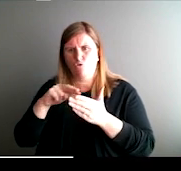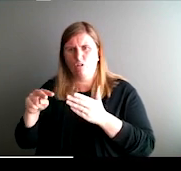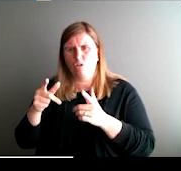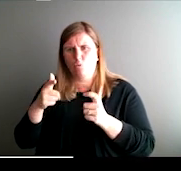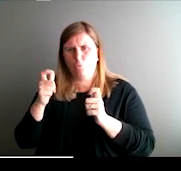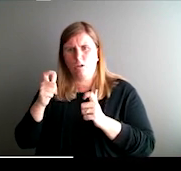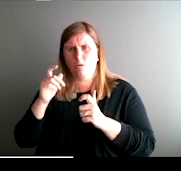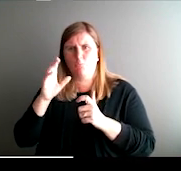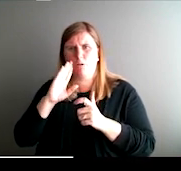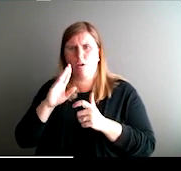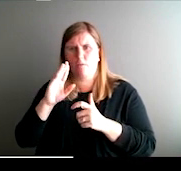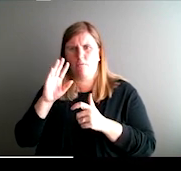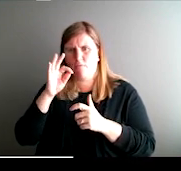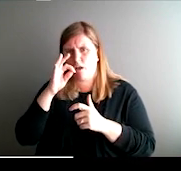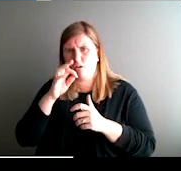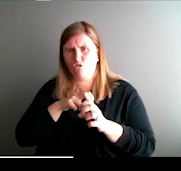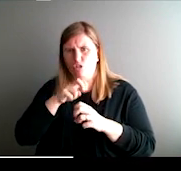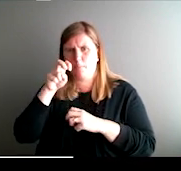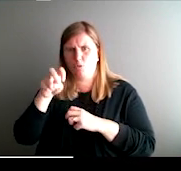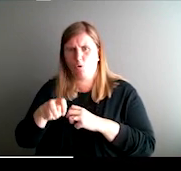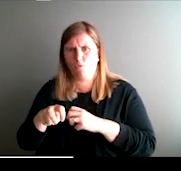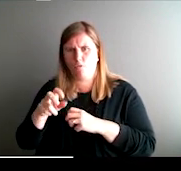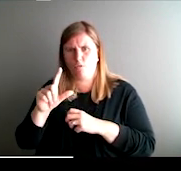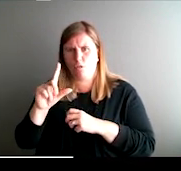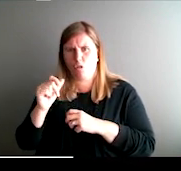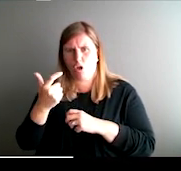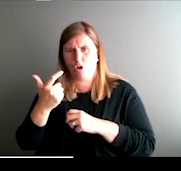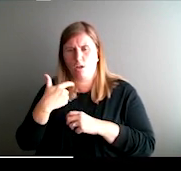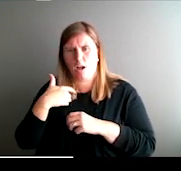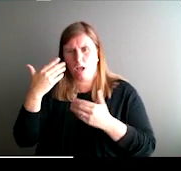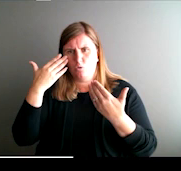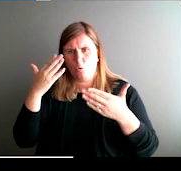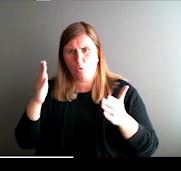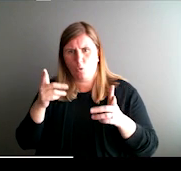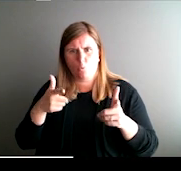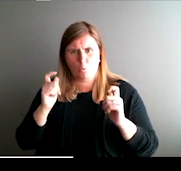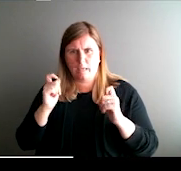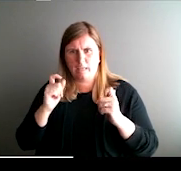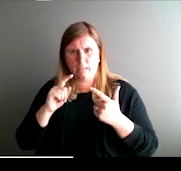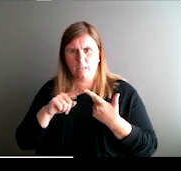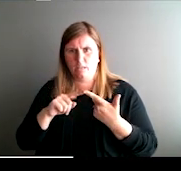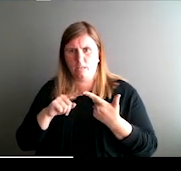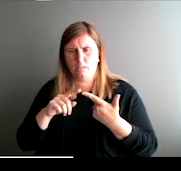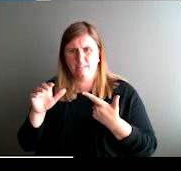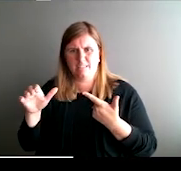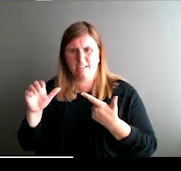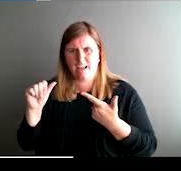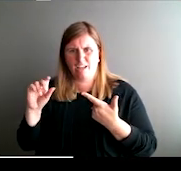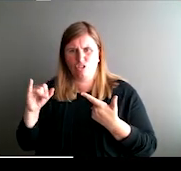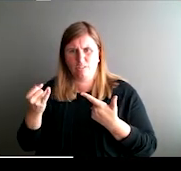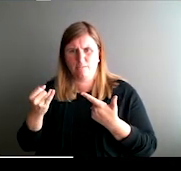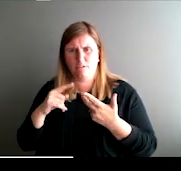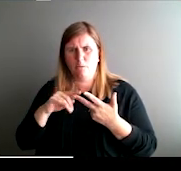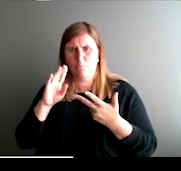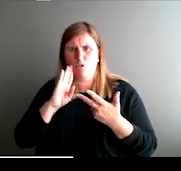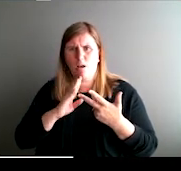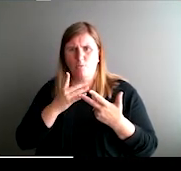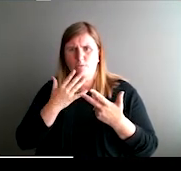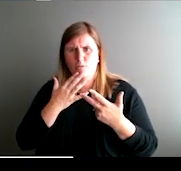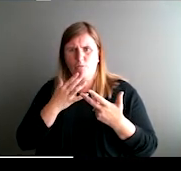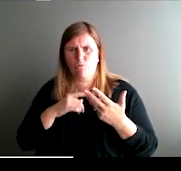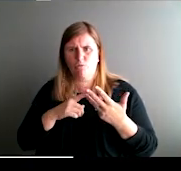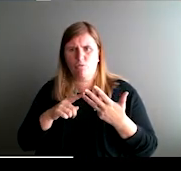brown fox jumped over the log," and I don't know quick as an adjective, brown as a